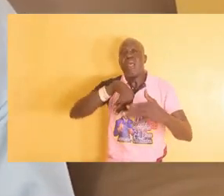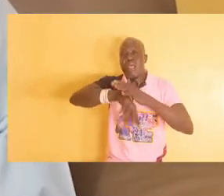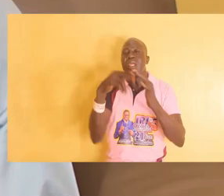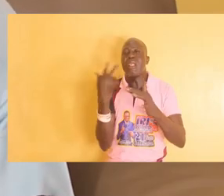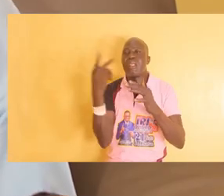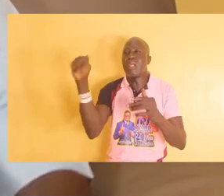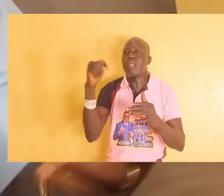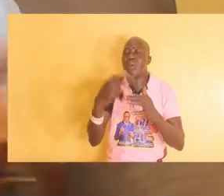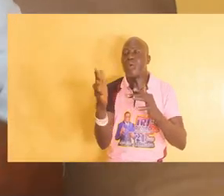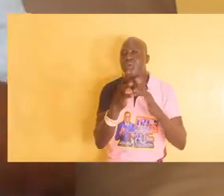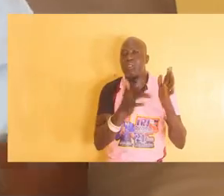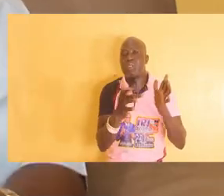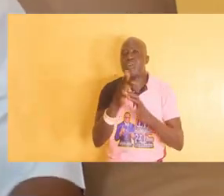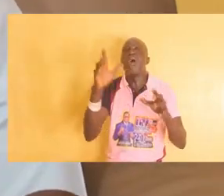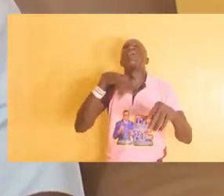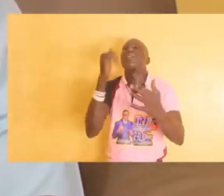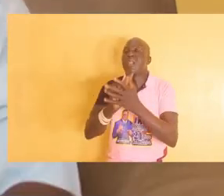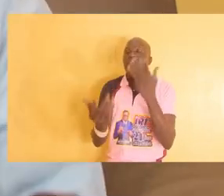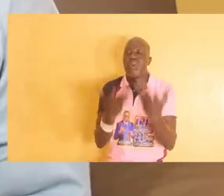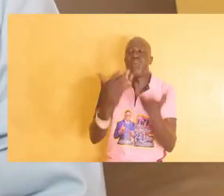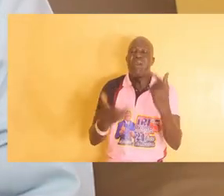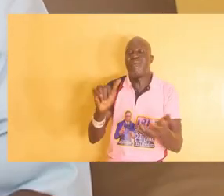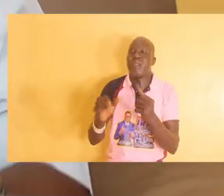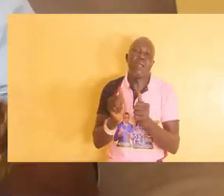that power in the name of Jesus,